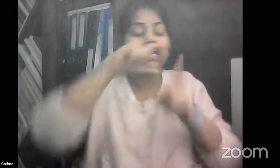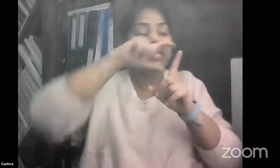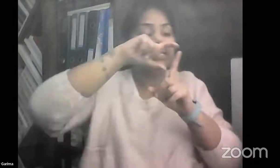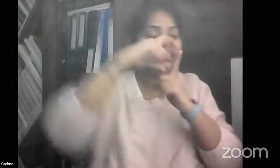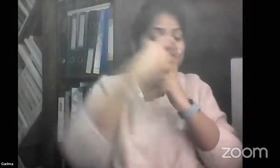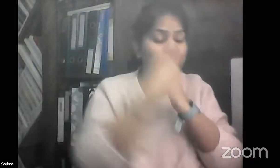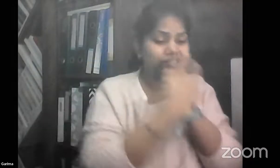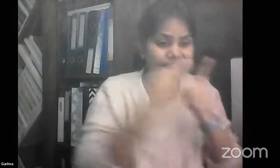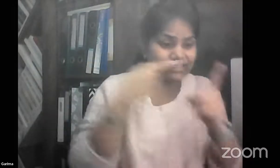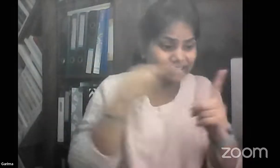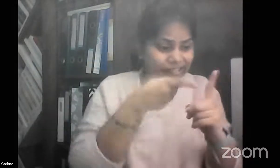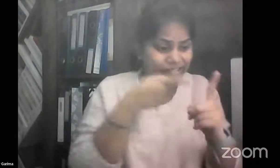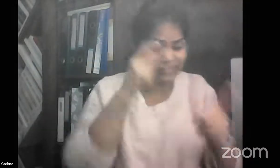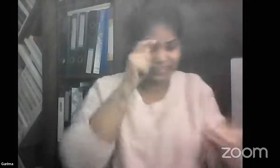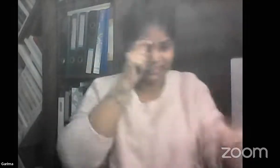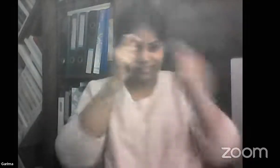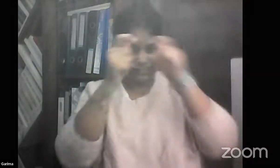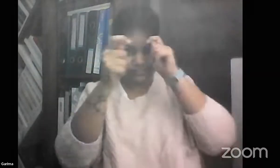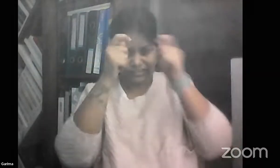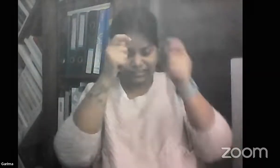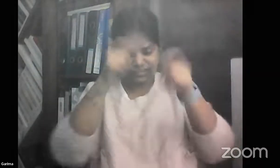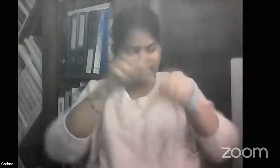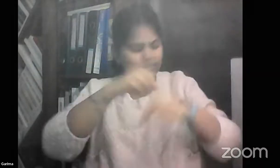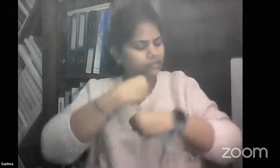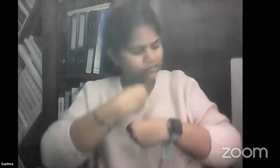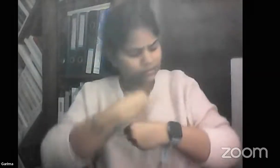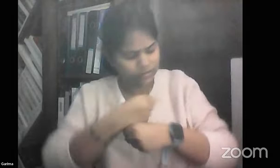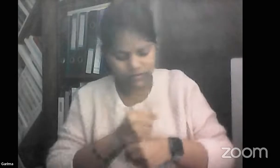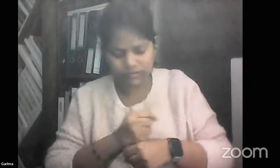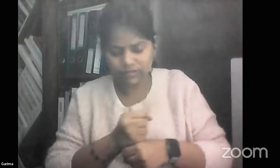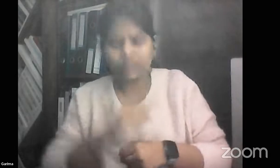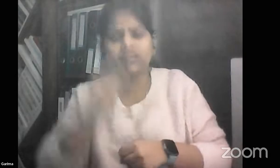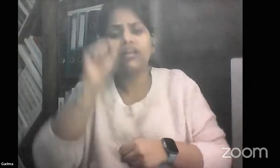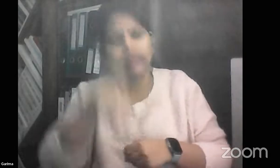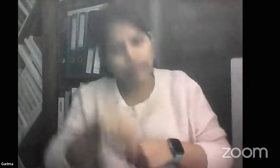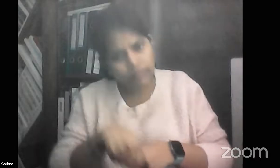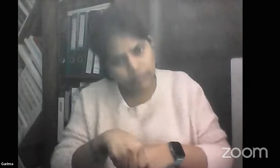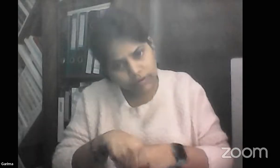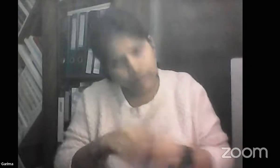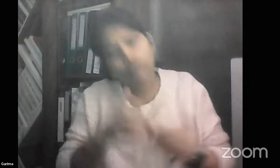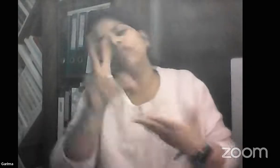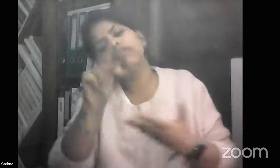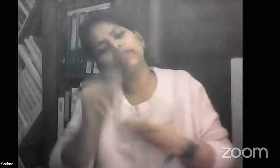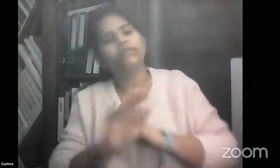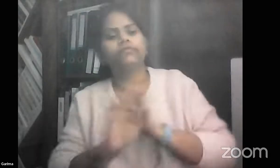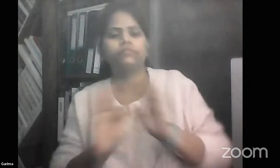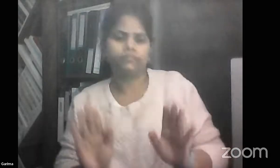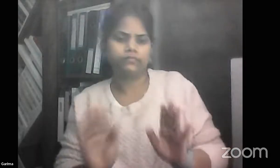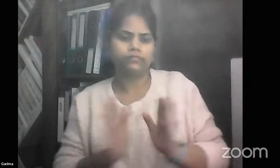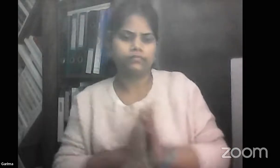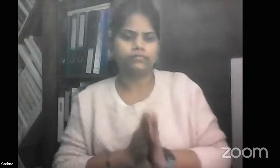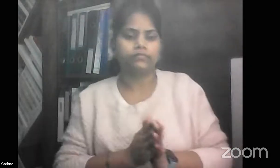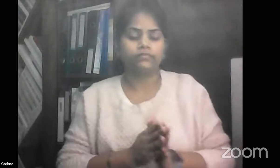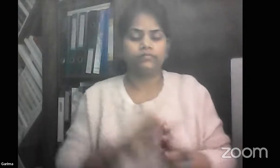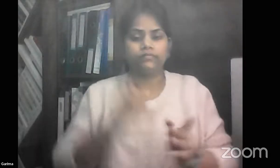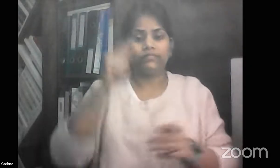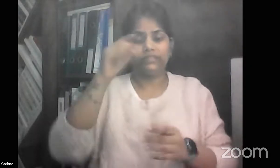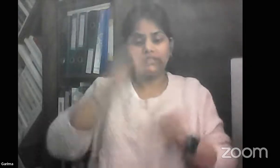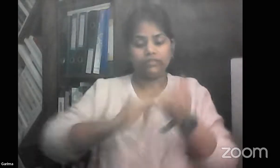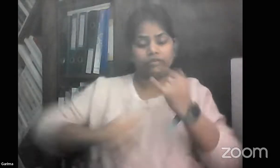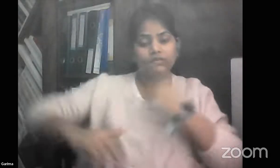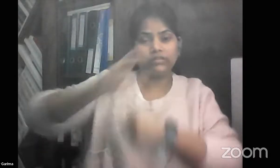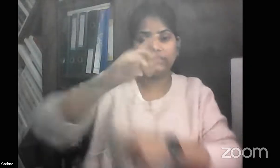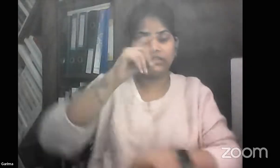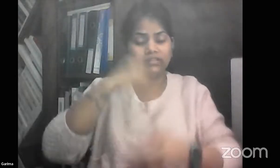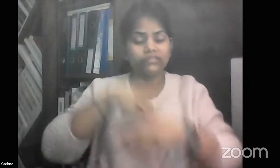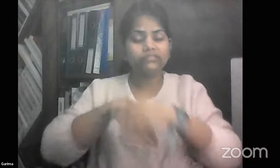pivotal role in either constructing or not constructing disability. The role of the society is important here.